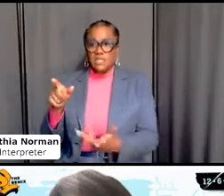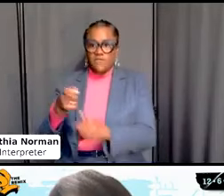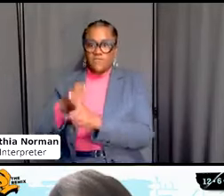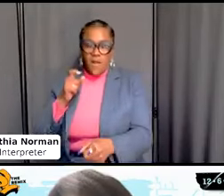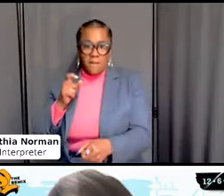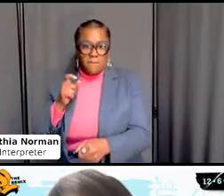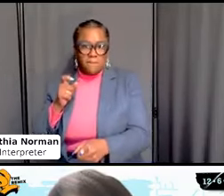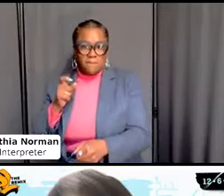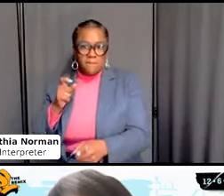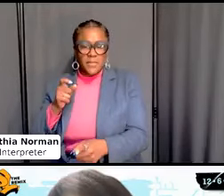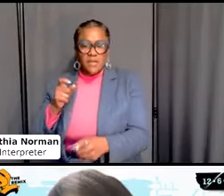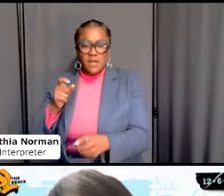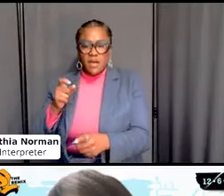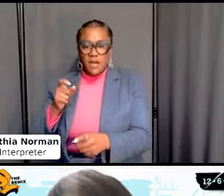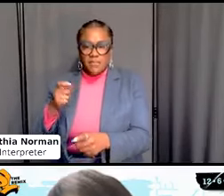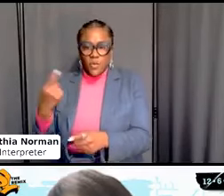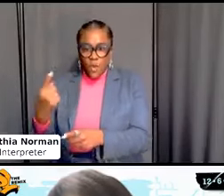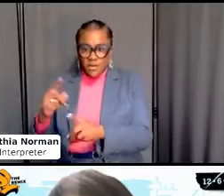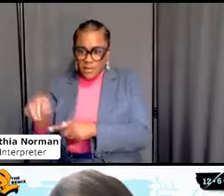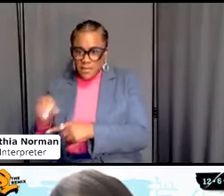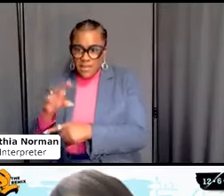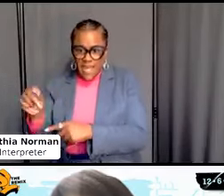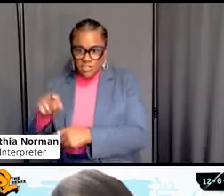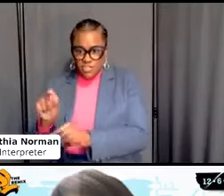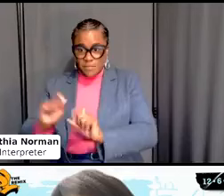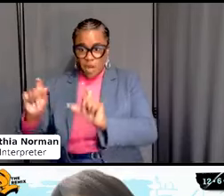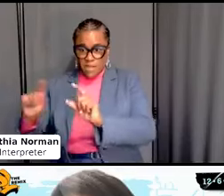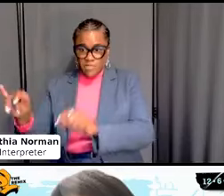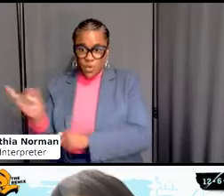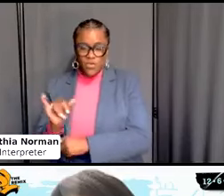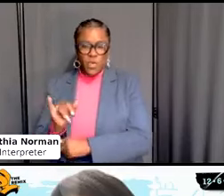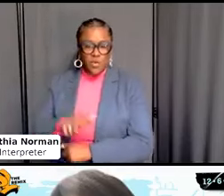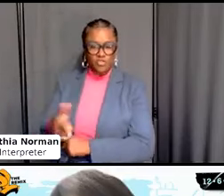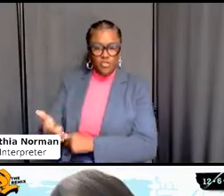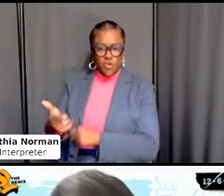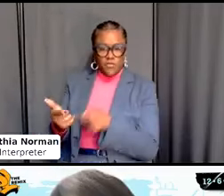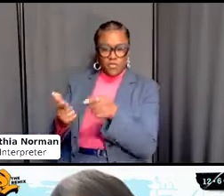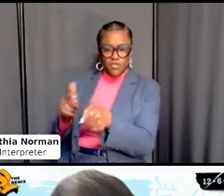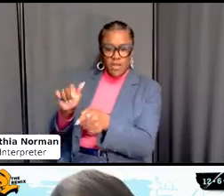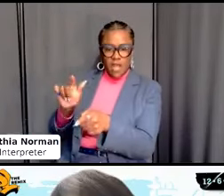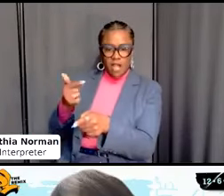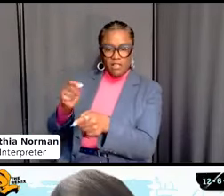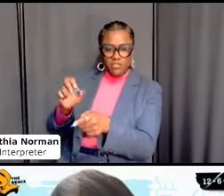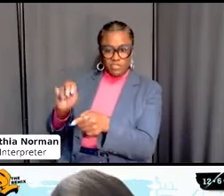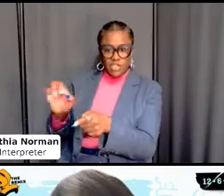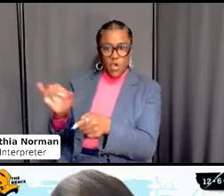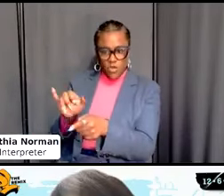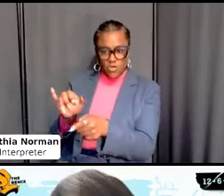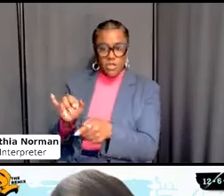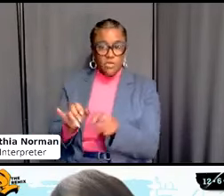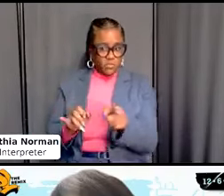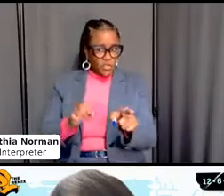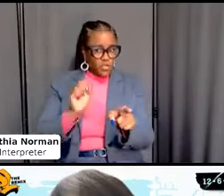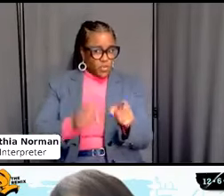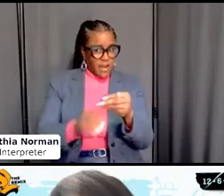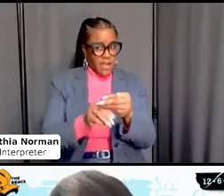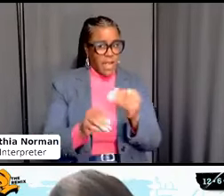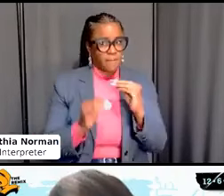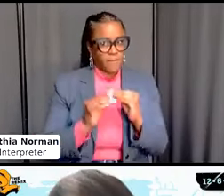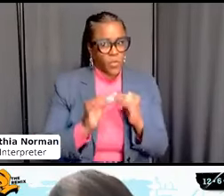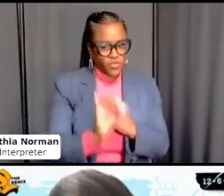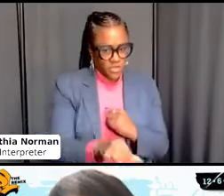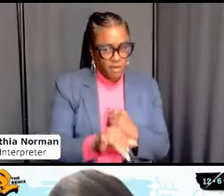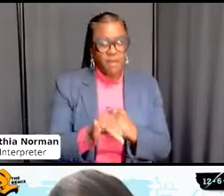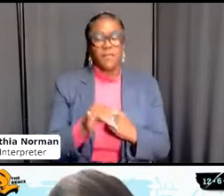Leaders podcast. So I'm going to turn this conversation over to Algine as well. We can pick up where you just left off as